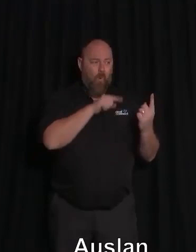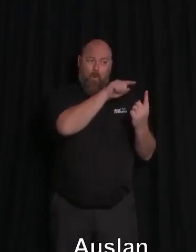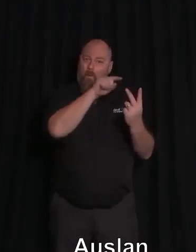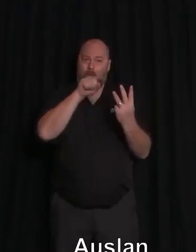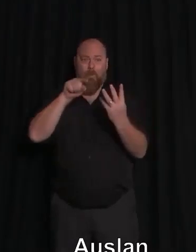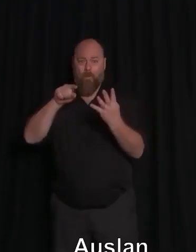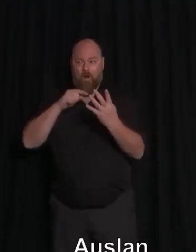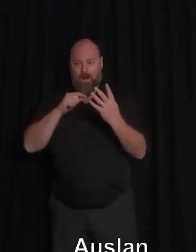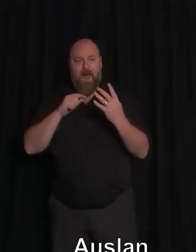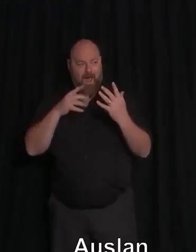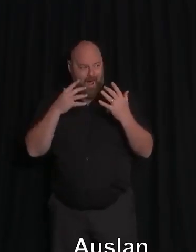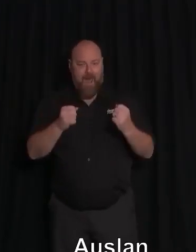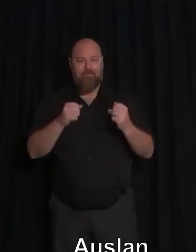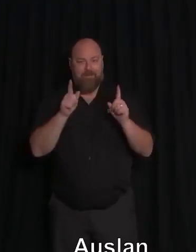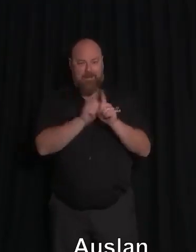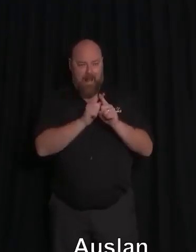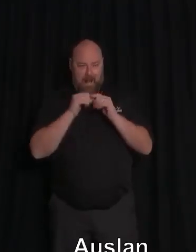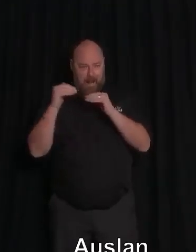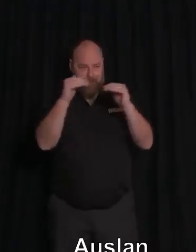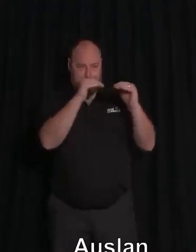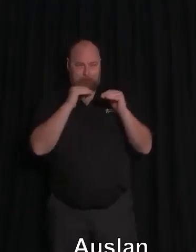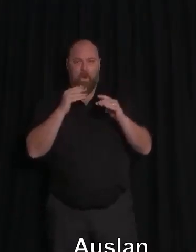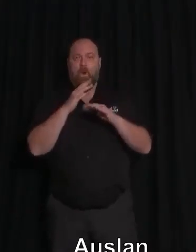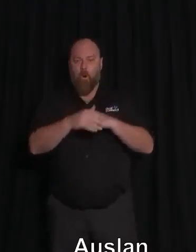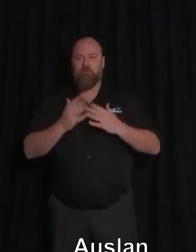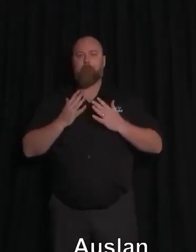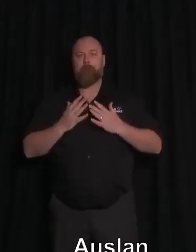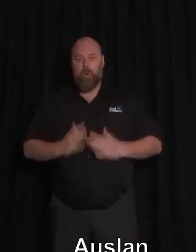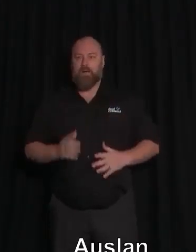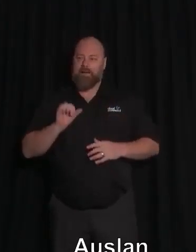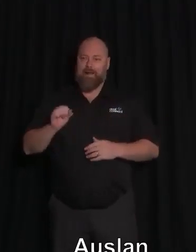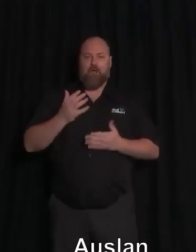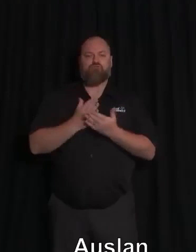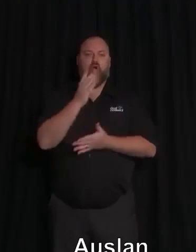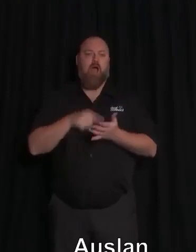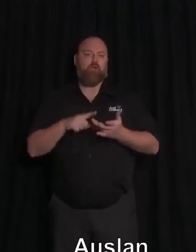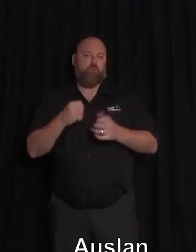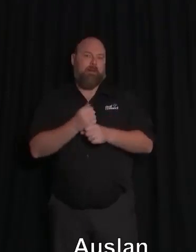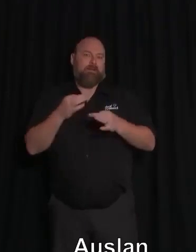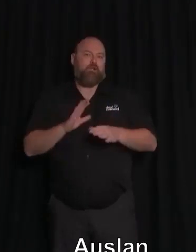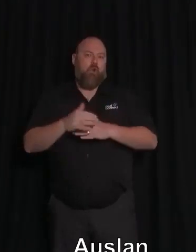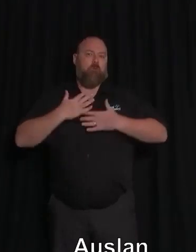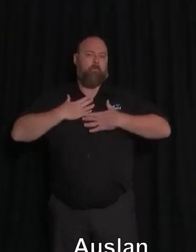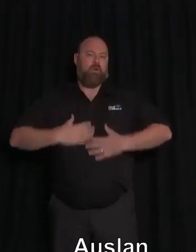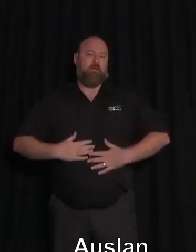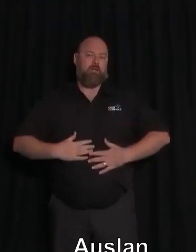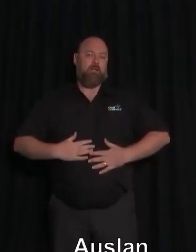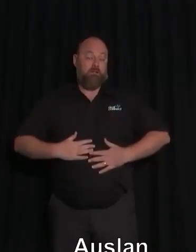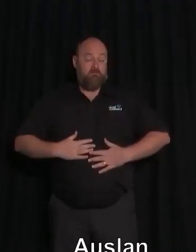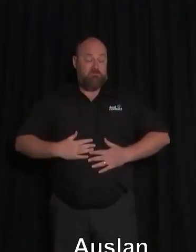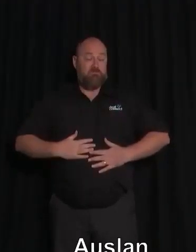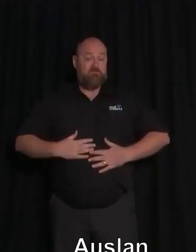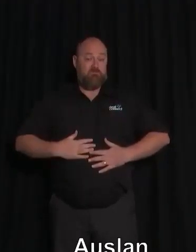in bodily autonomy and the right to make our own decisions about our own bodies to the maximum extent possible.